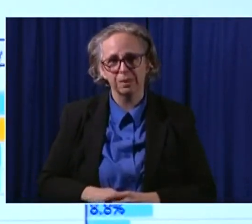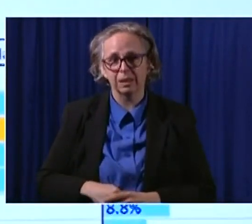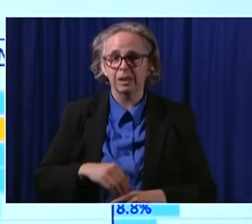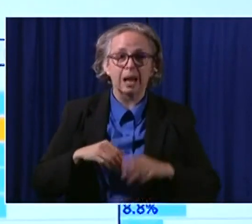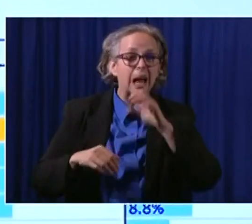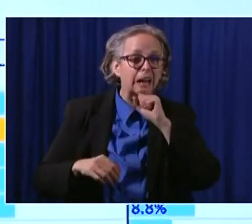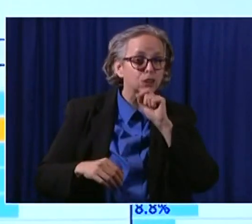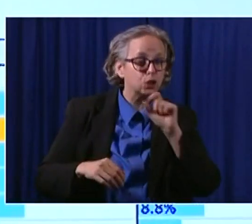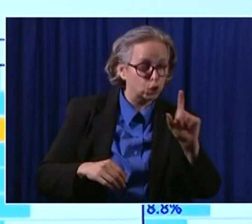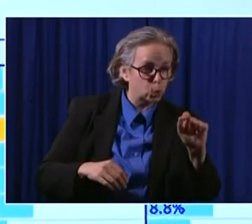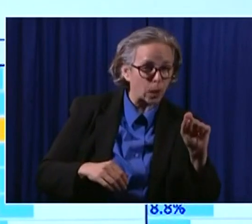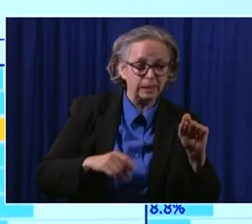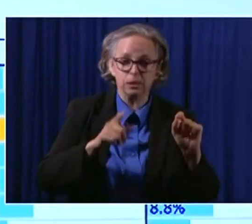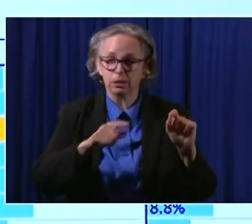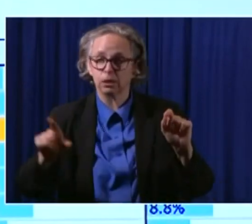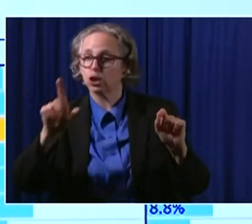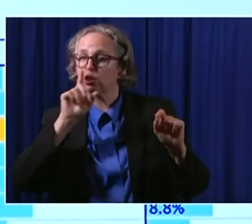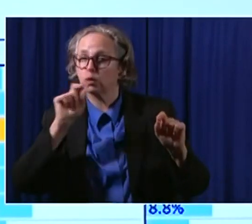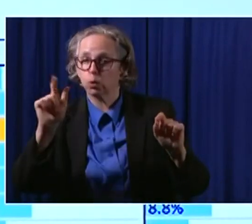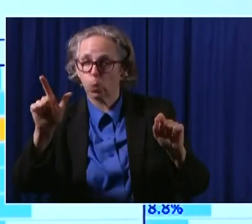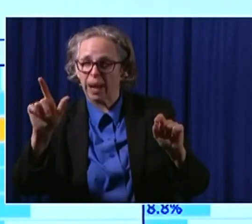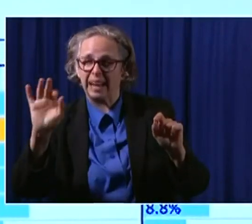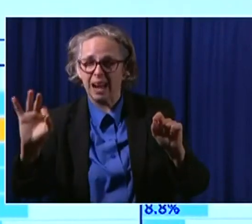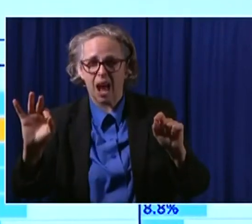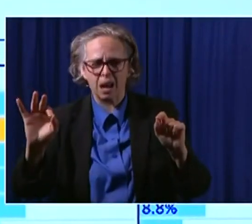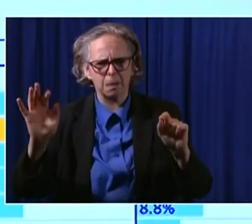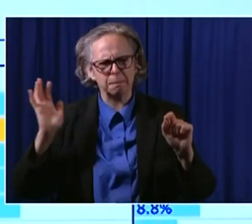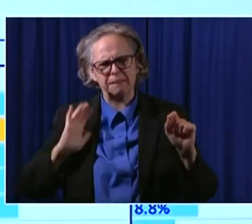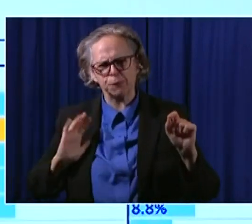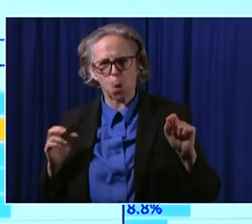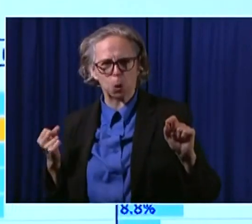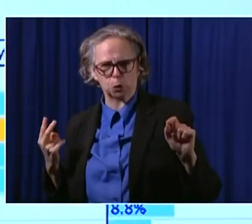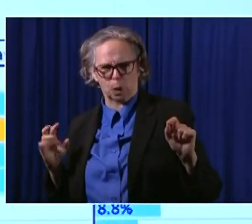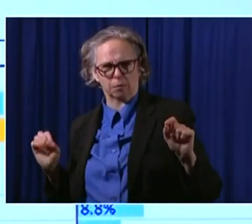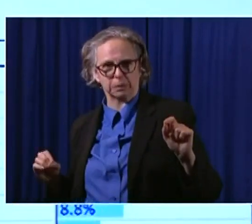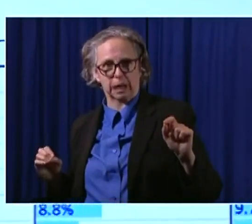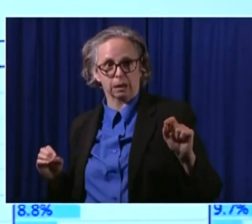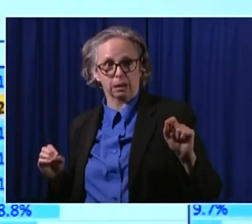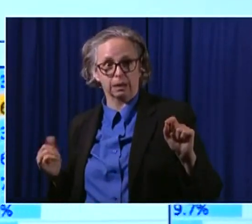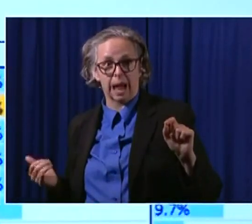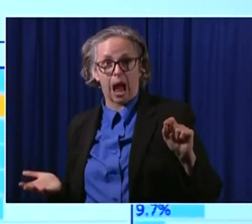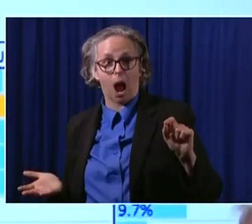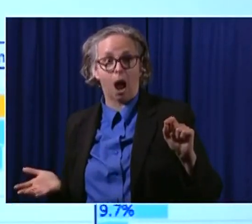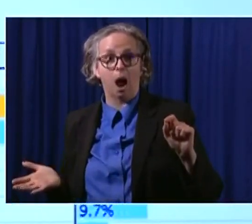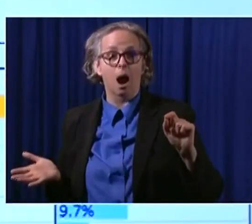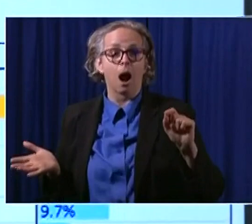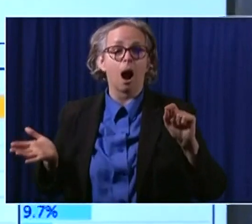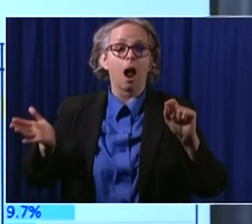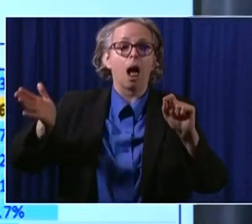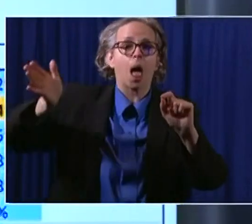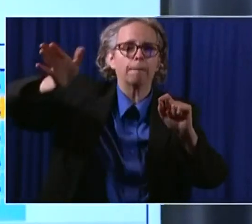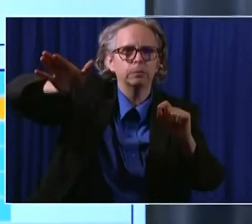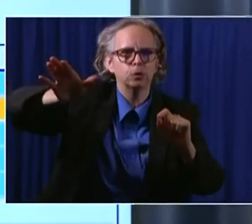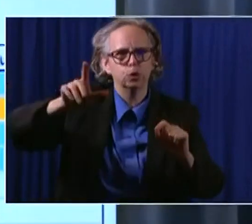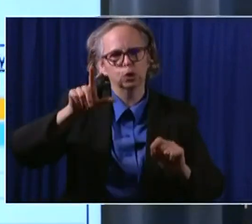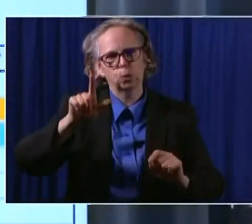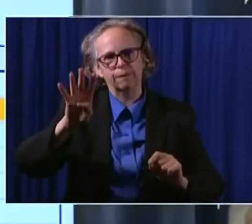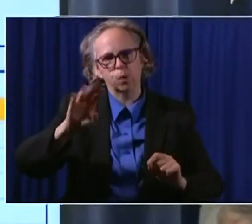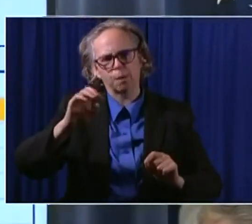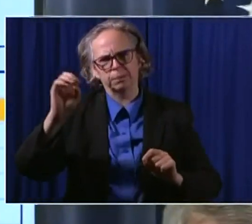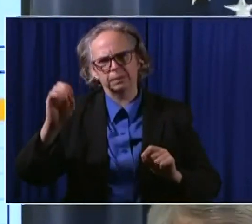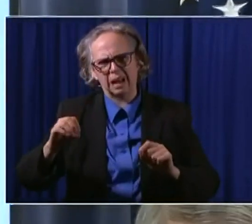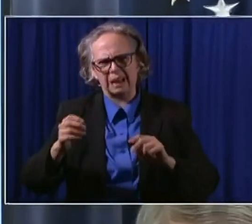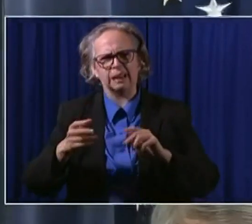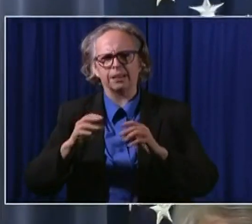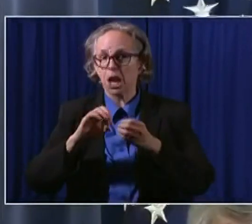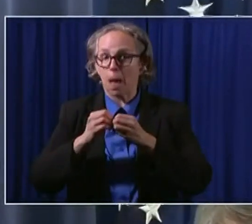12%. If you see where that is today, it's 24 and seems to be creeping up even a little bit more in July. So